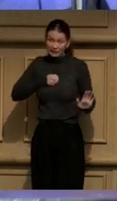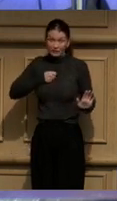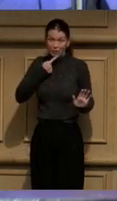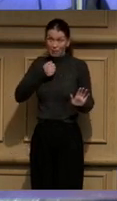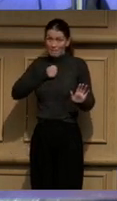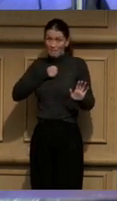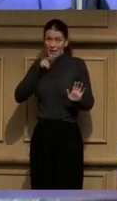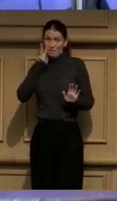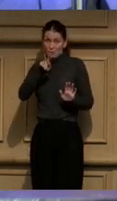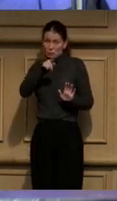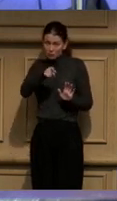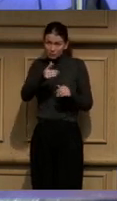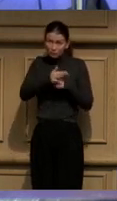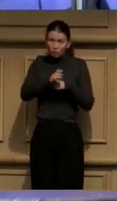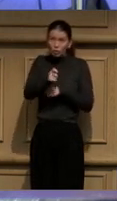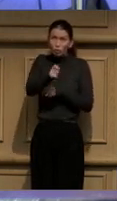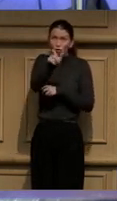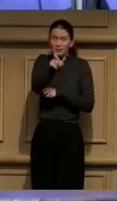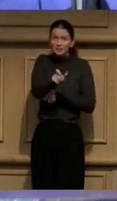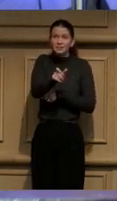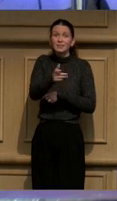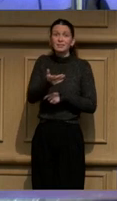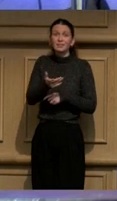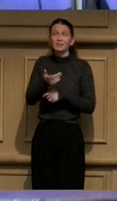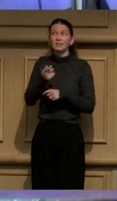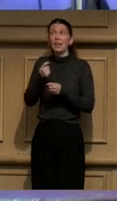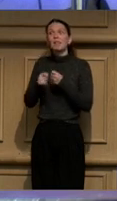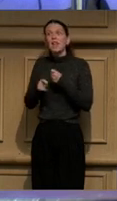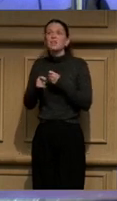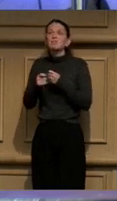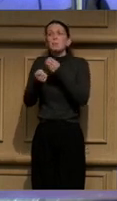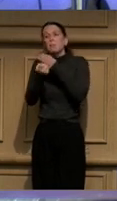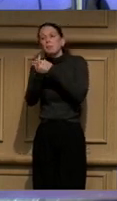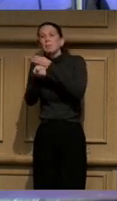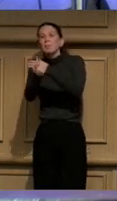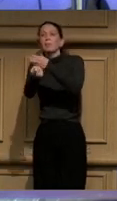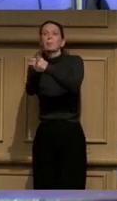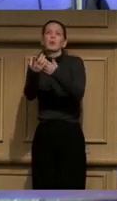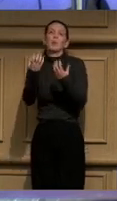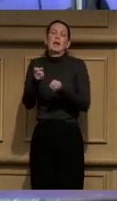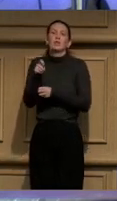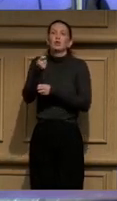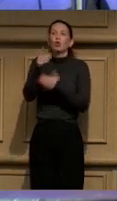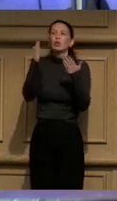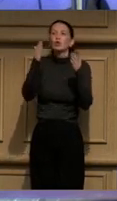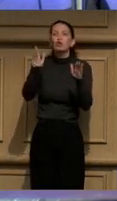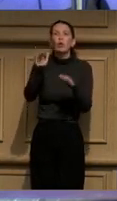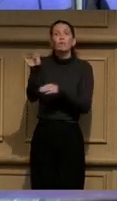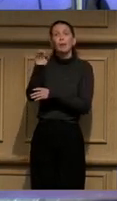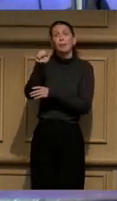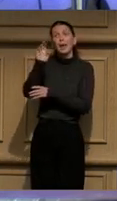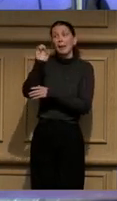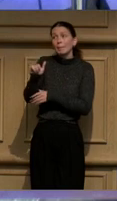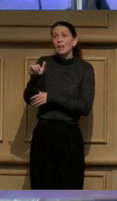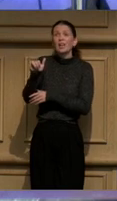You know, and then there'd be the odd touring show that would come in from the Abbey or Druid, and that was kind of